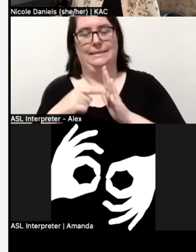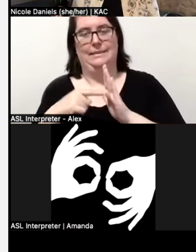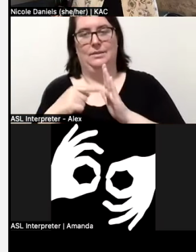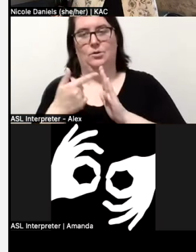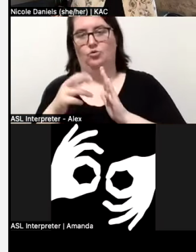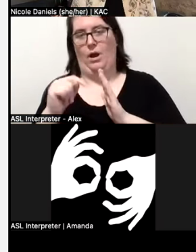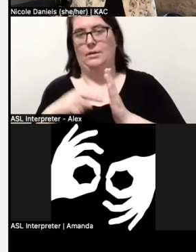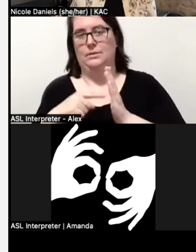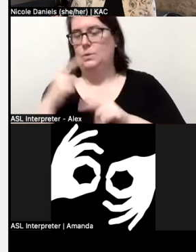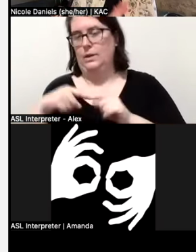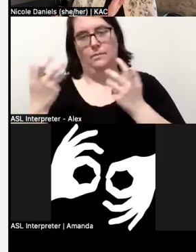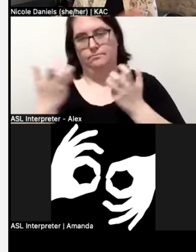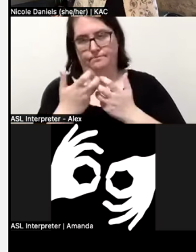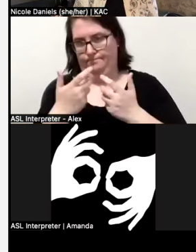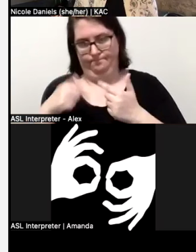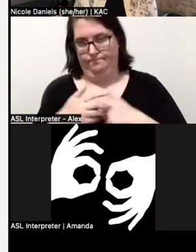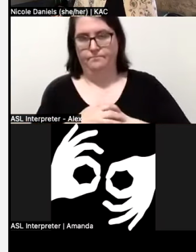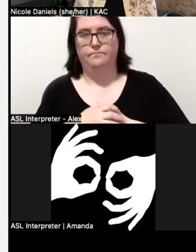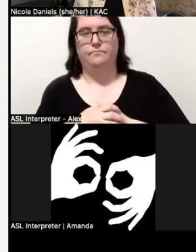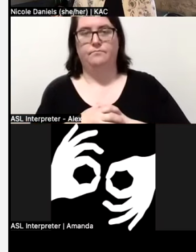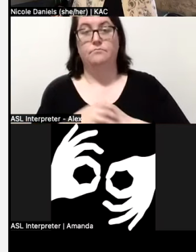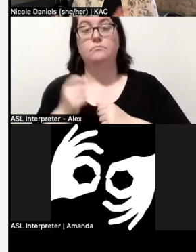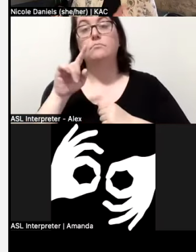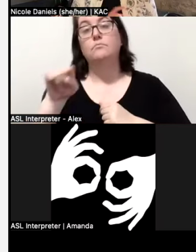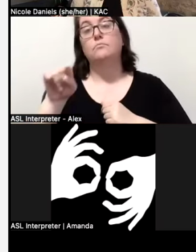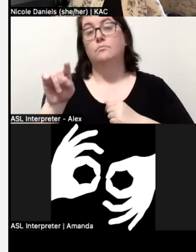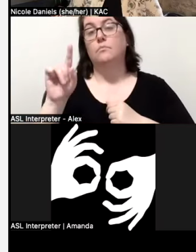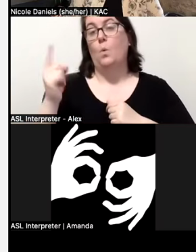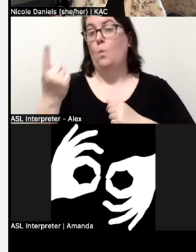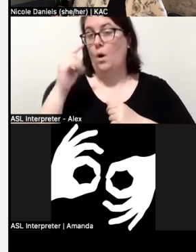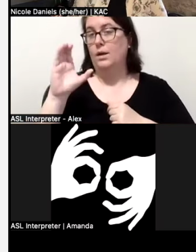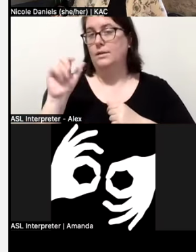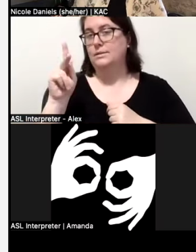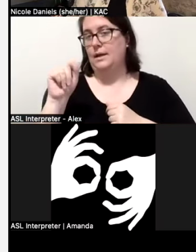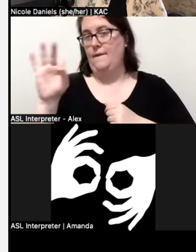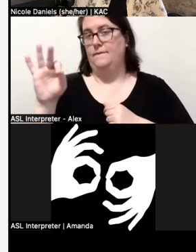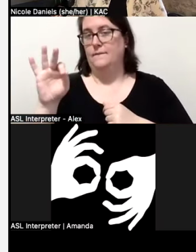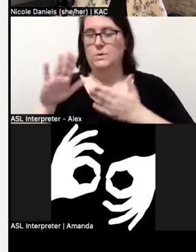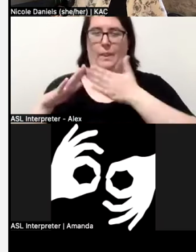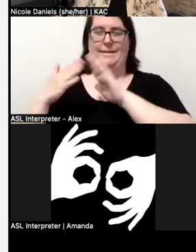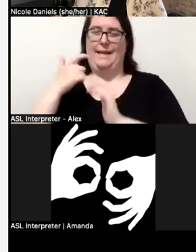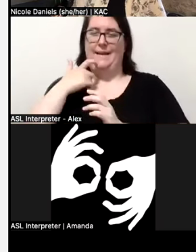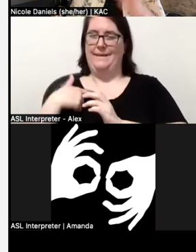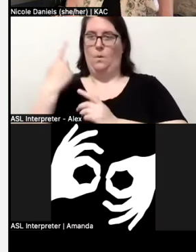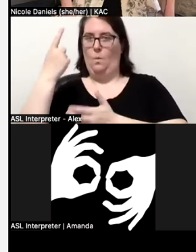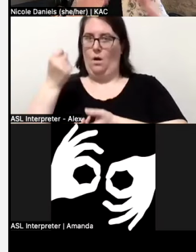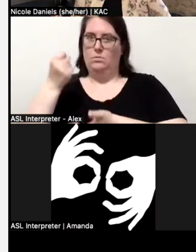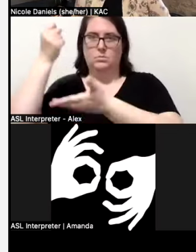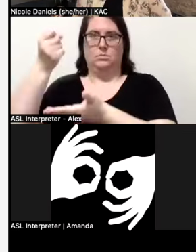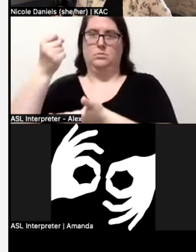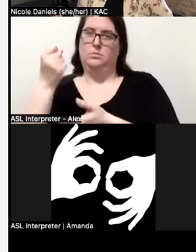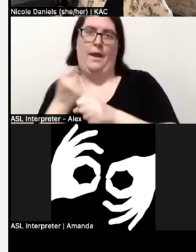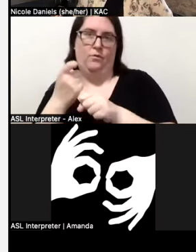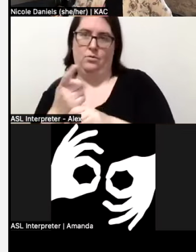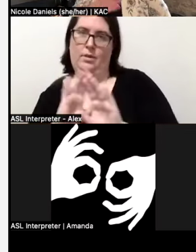eligible. And organizations can only receive funding through one CKAF grant stream annually. So for example, if you